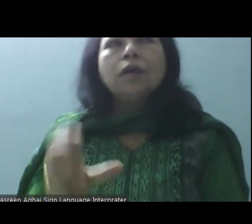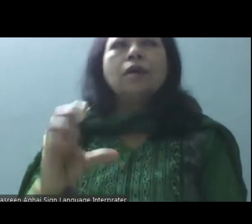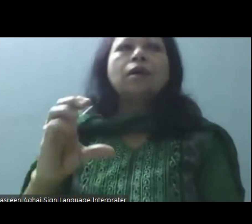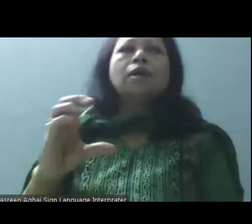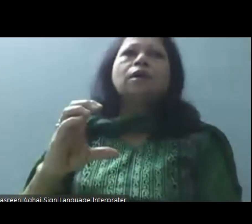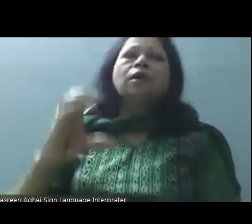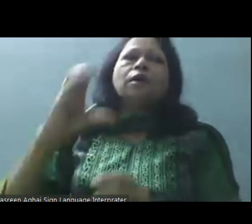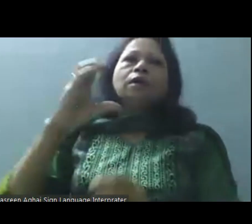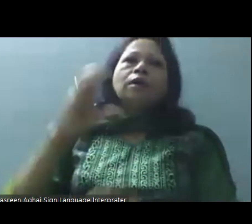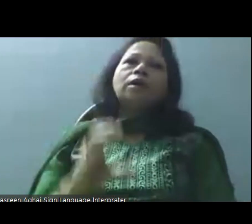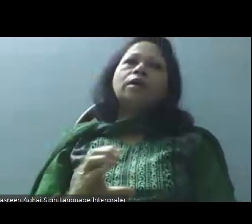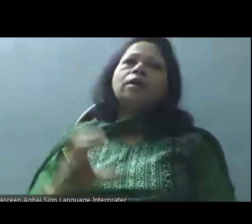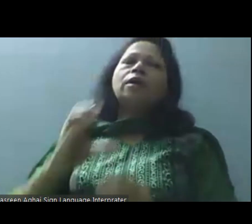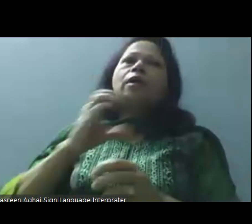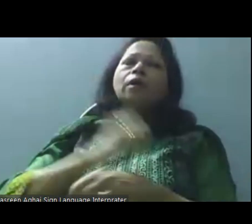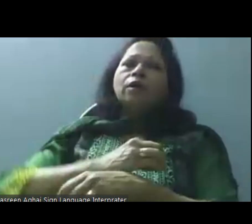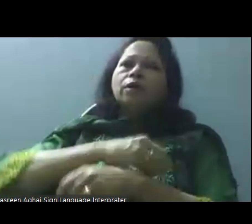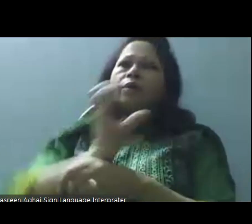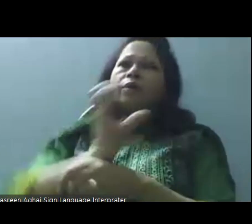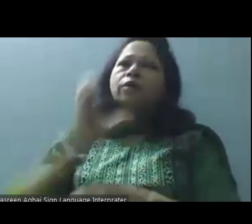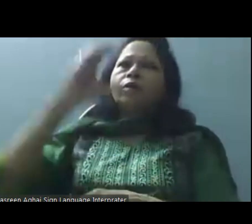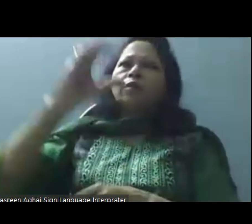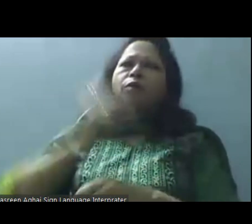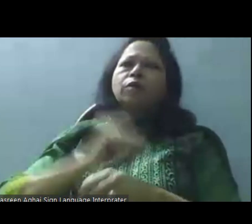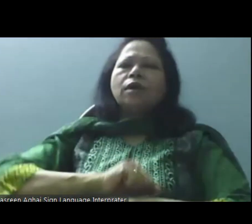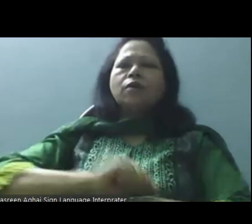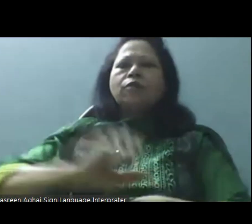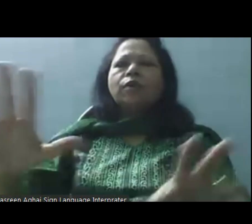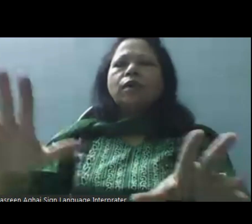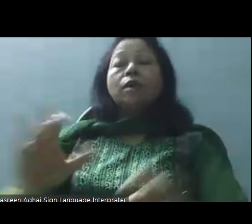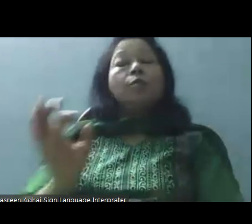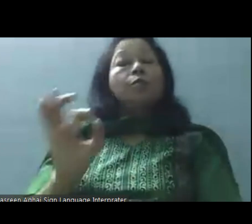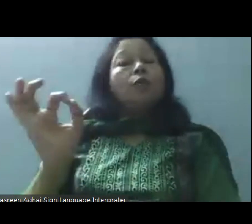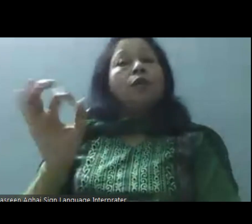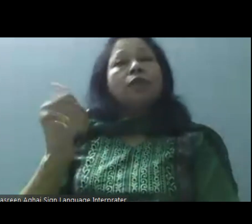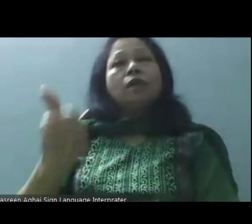coronavirus period, and they made some amazing